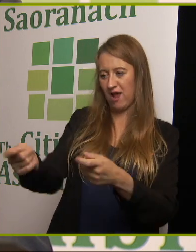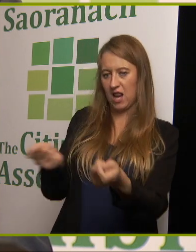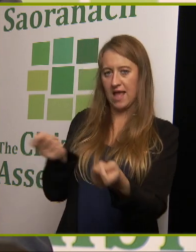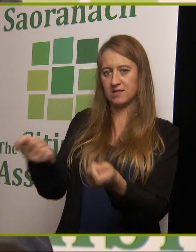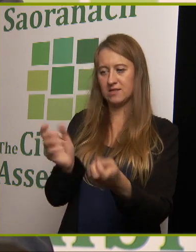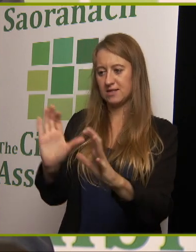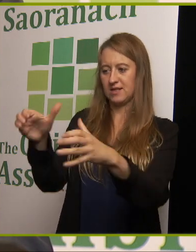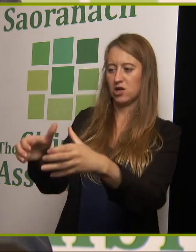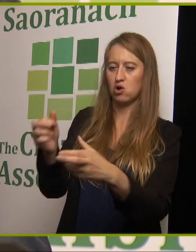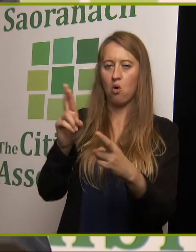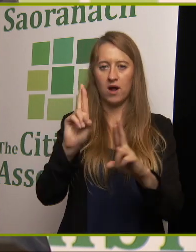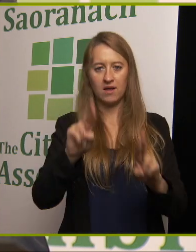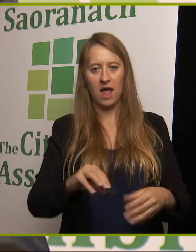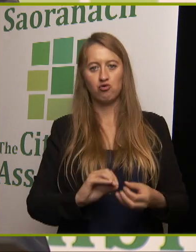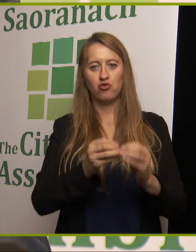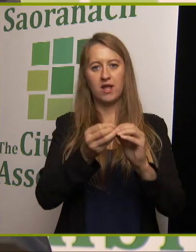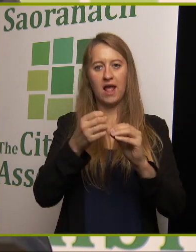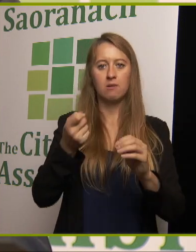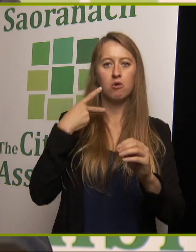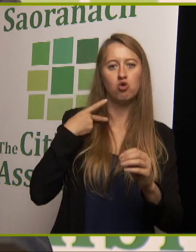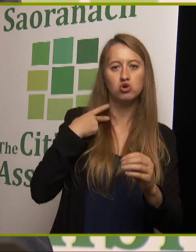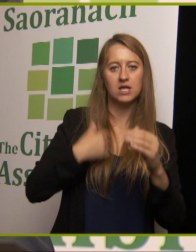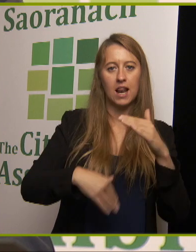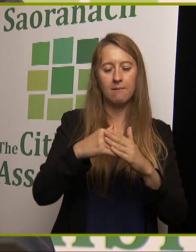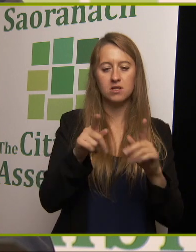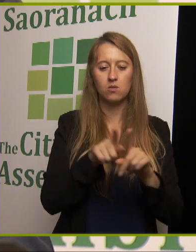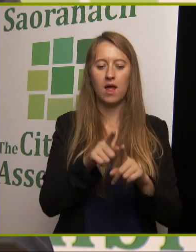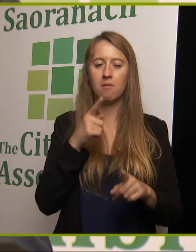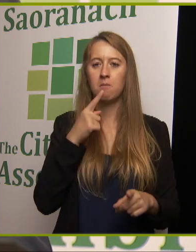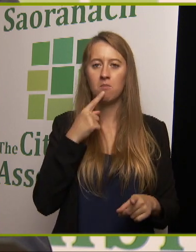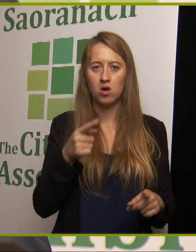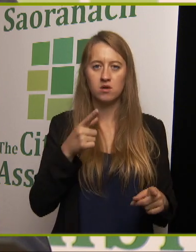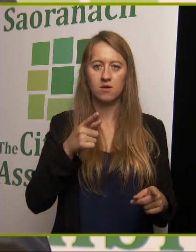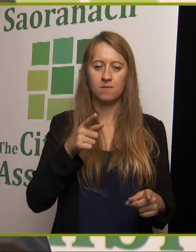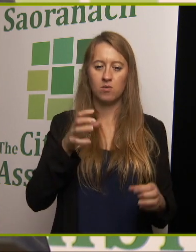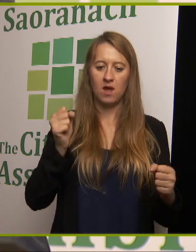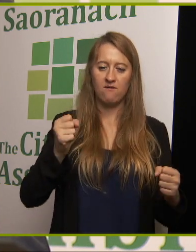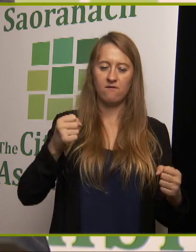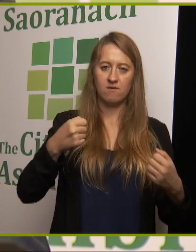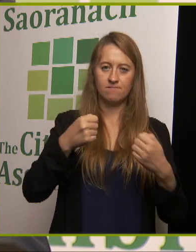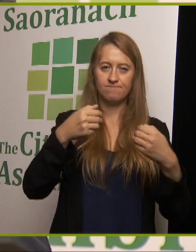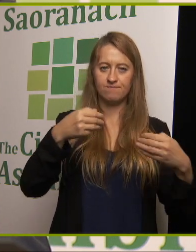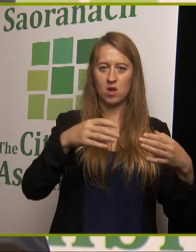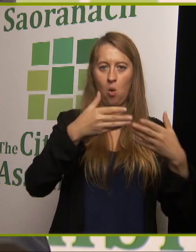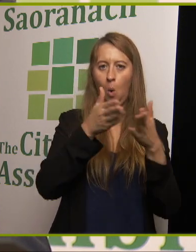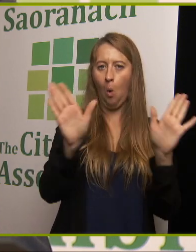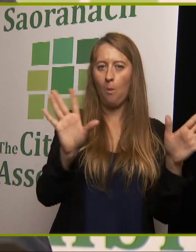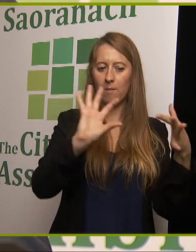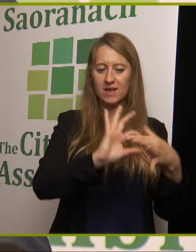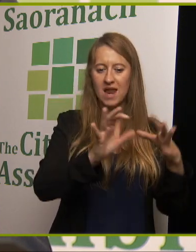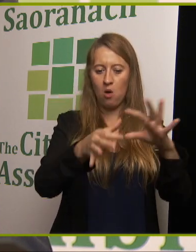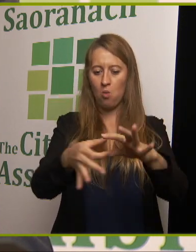limits. Okay, but again, I go back to my explanation. It's a transboundary open network, the